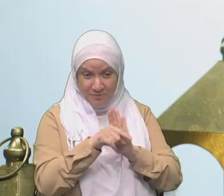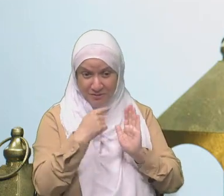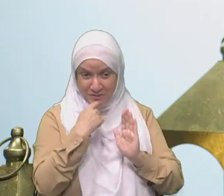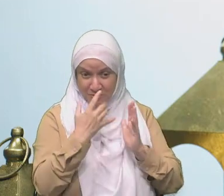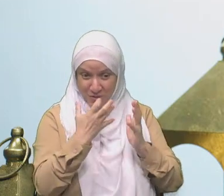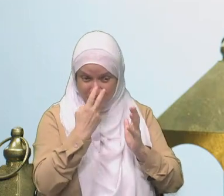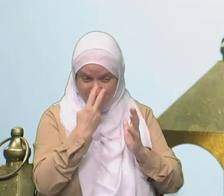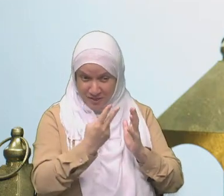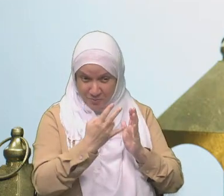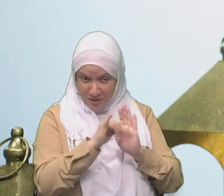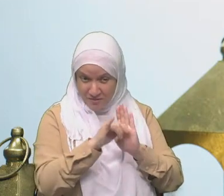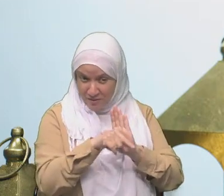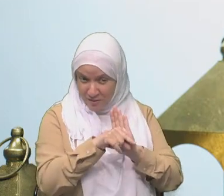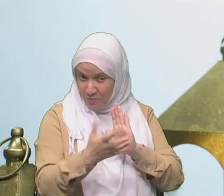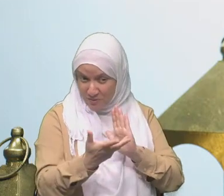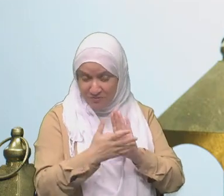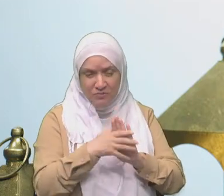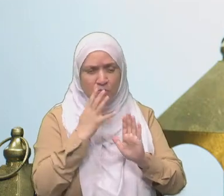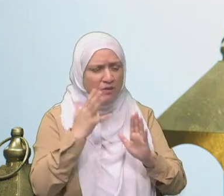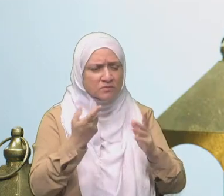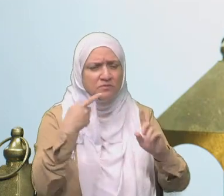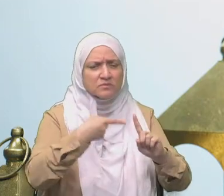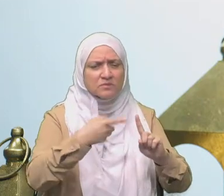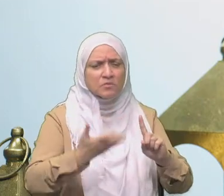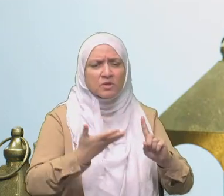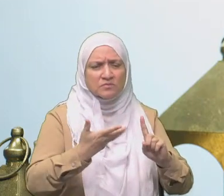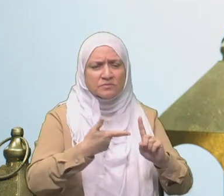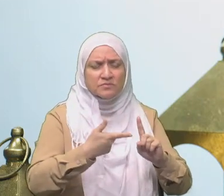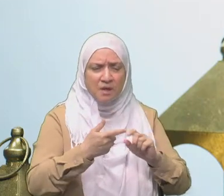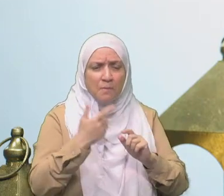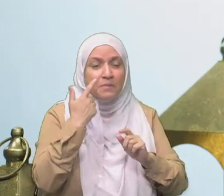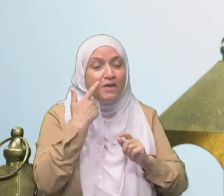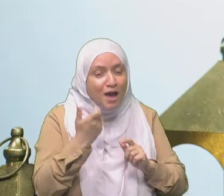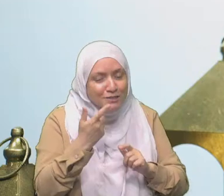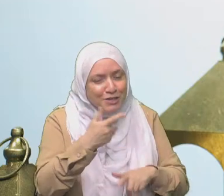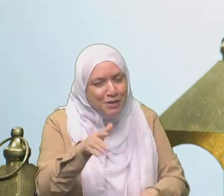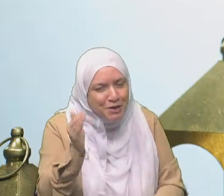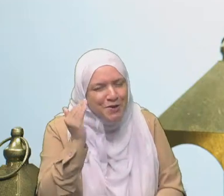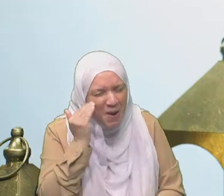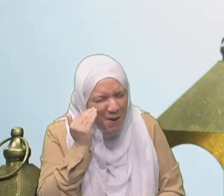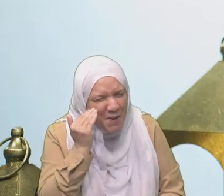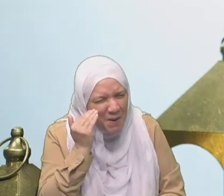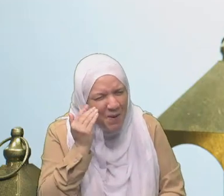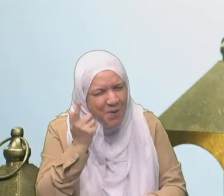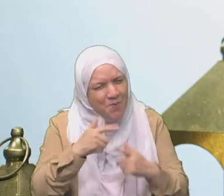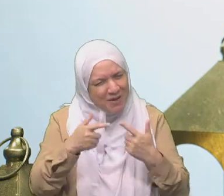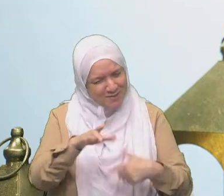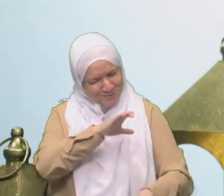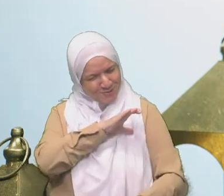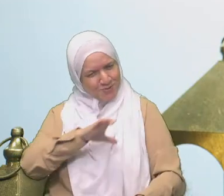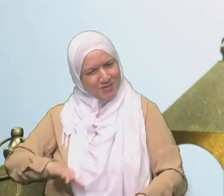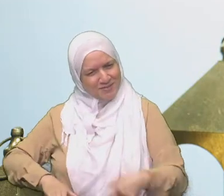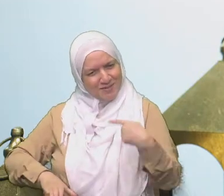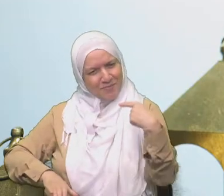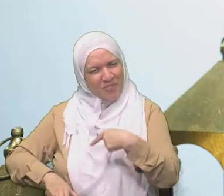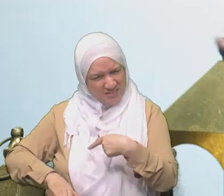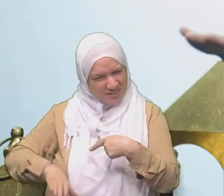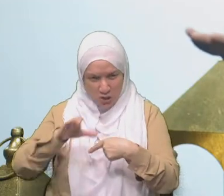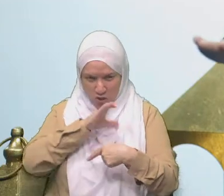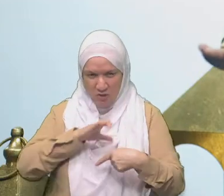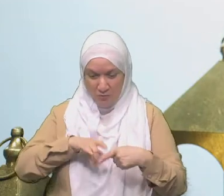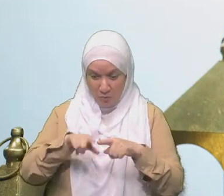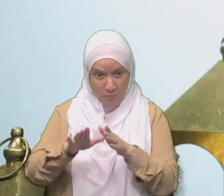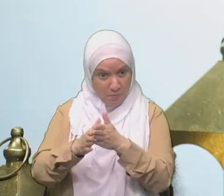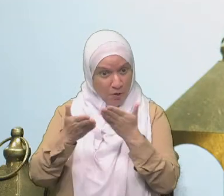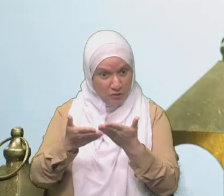actually conversing with it, those that around him at the time, and some of the excesses that he had seen in those that claimed to be followers